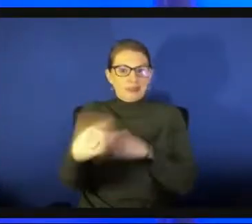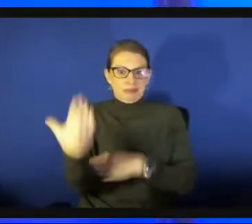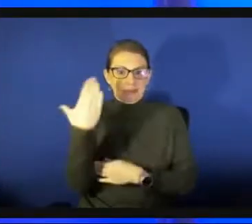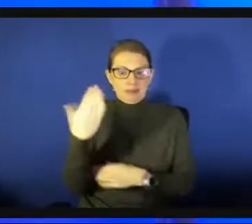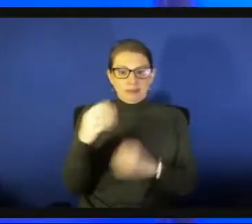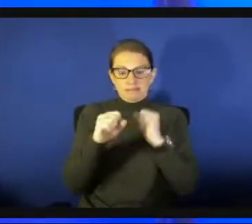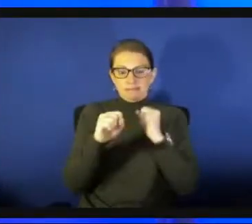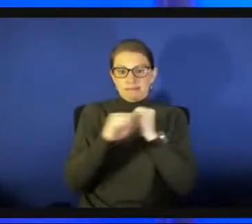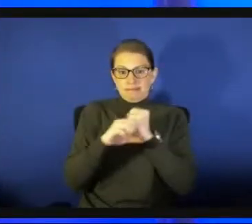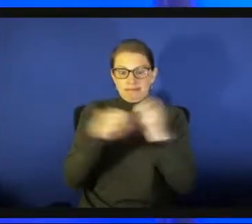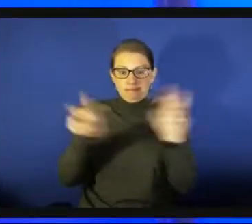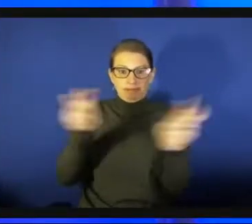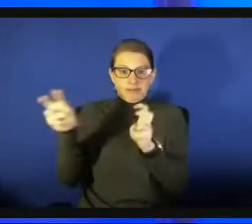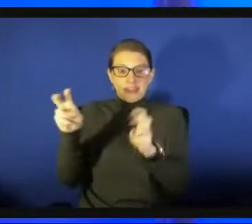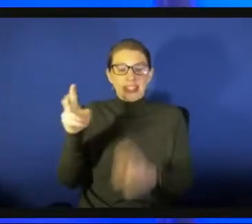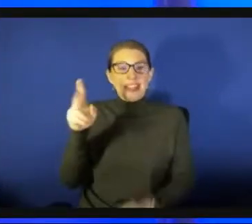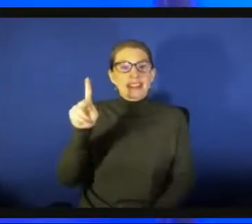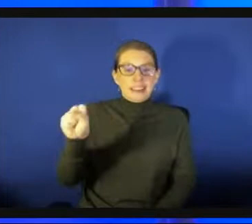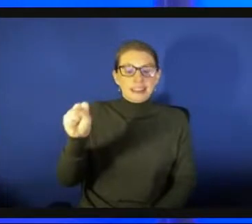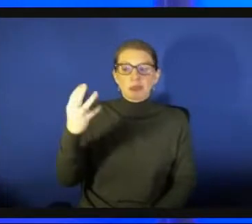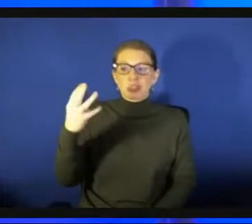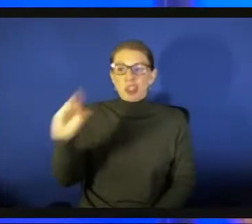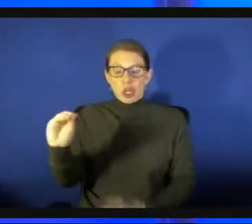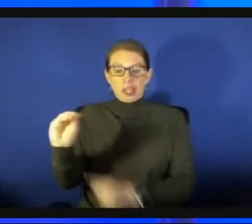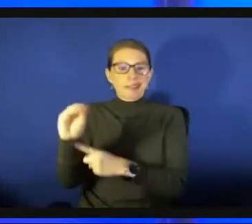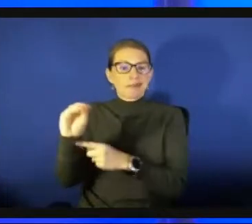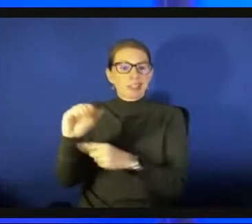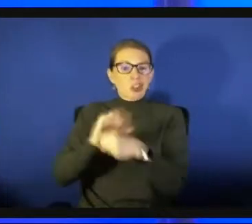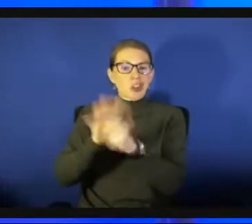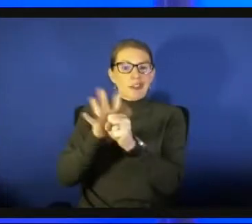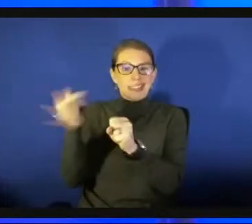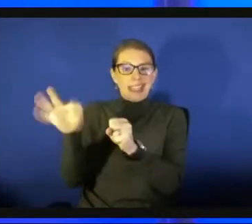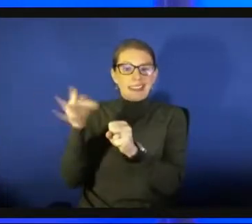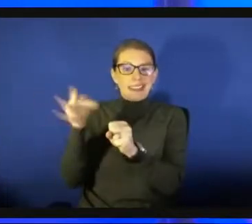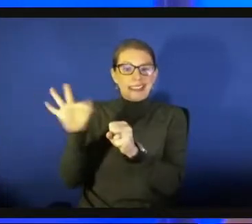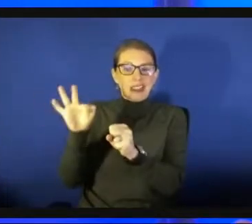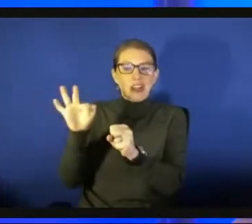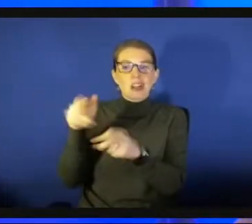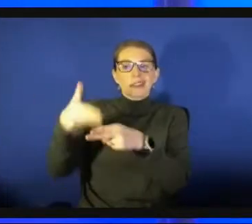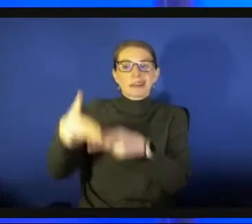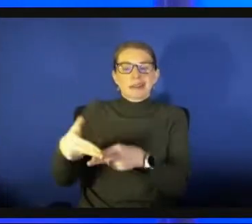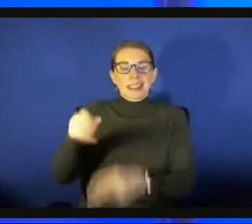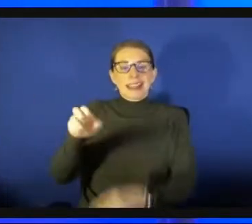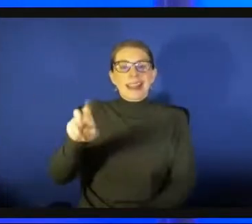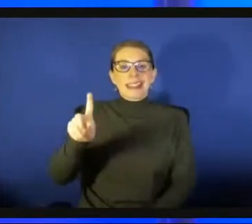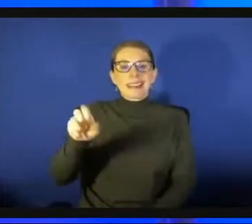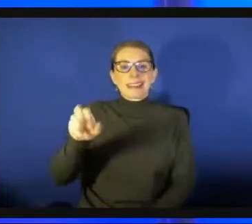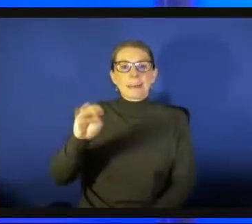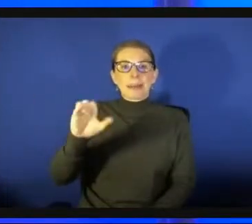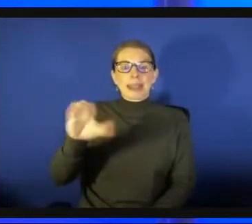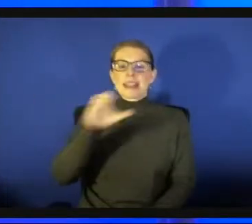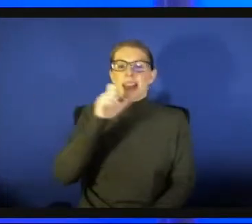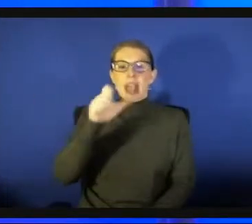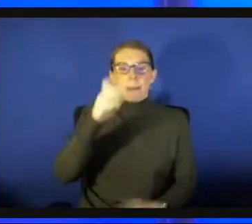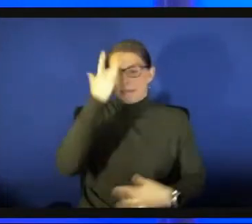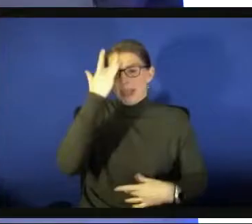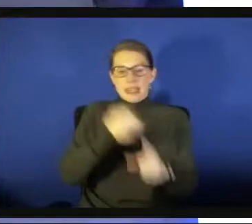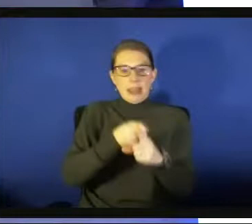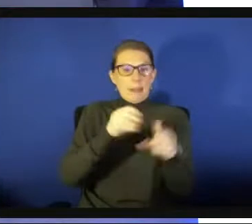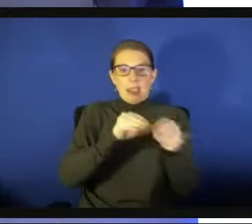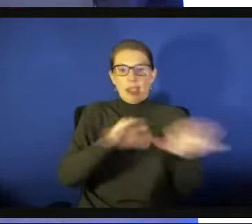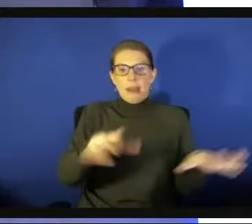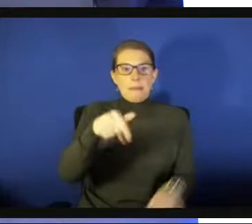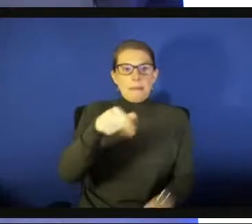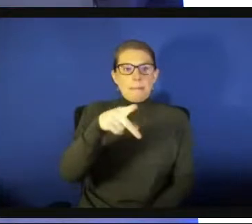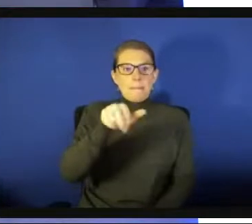and Missouri now considering the COVID-19 situation an endemic versus a pandemic. Dr. Dana Hawkinson, Medical Director of